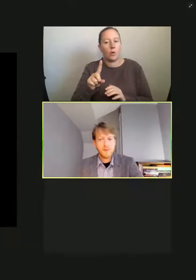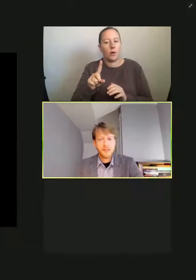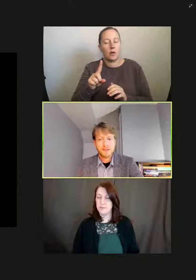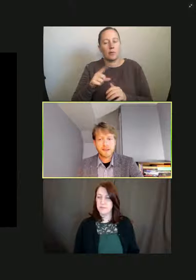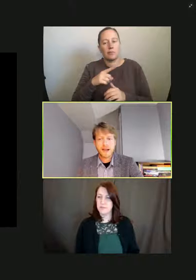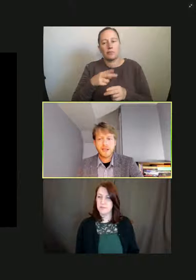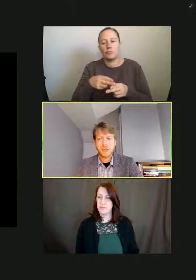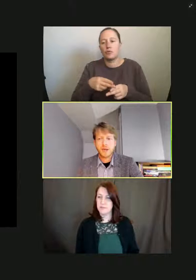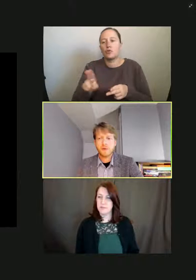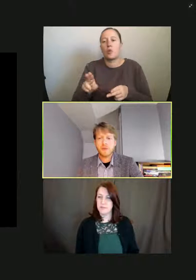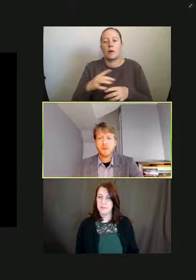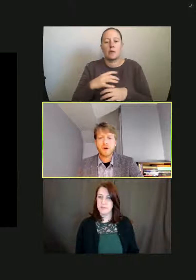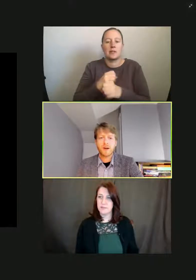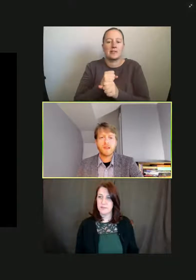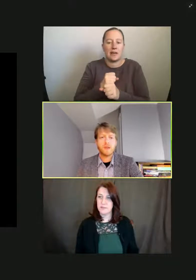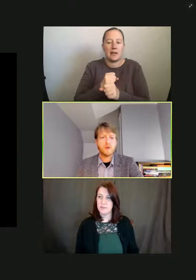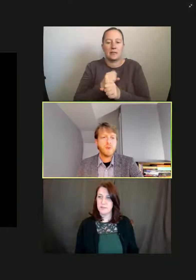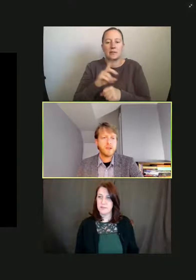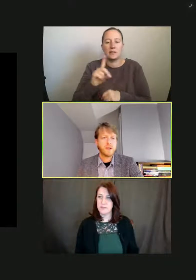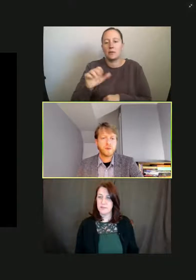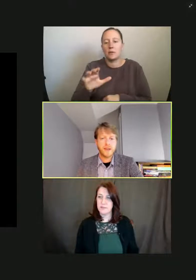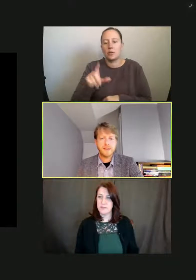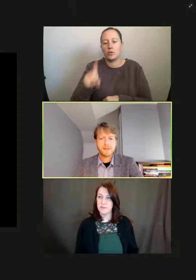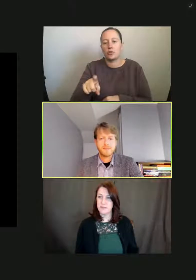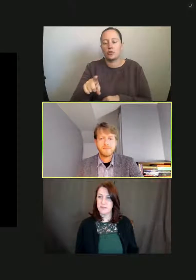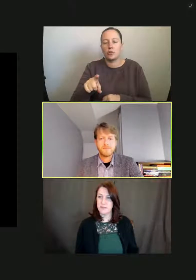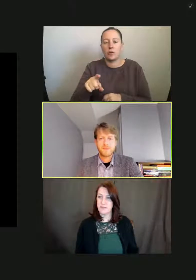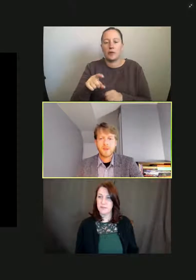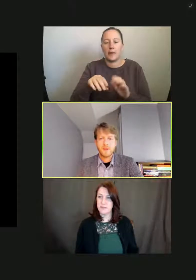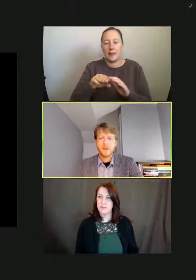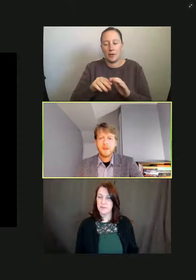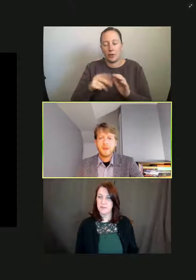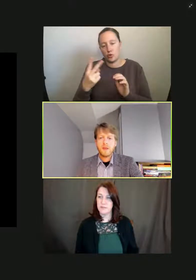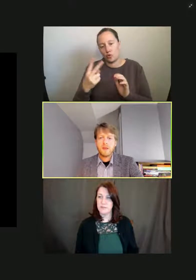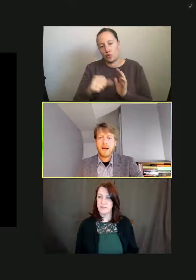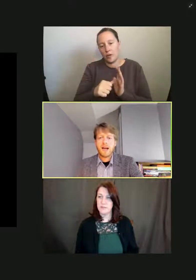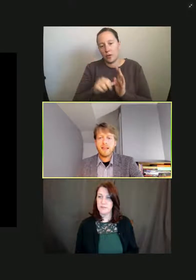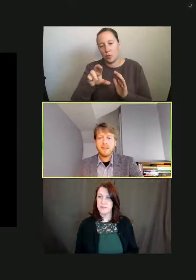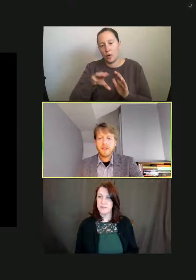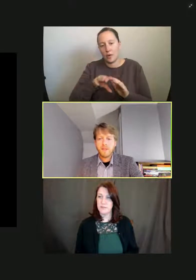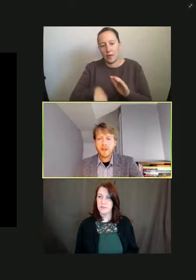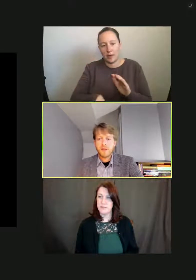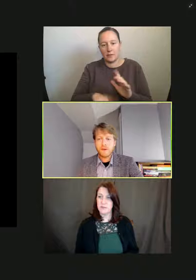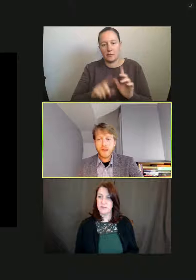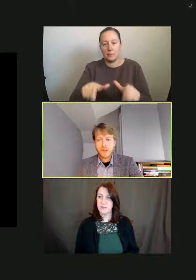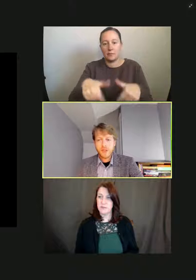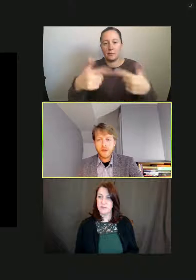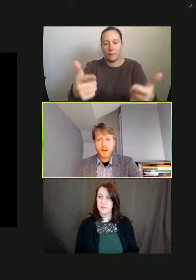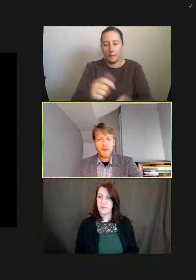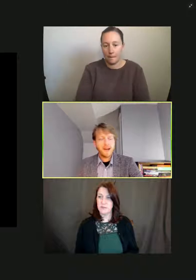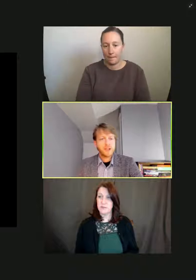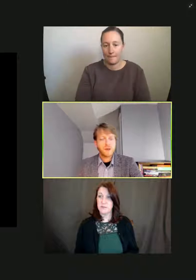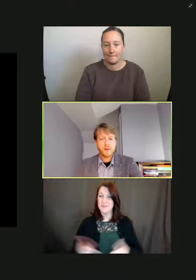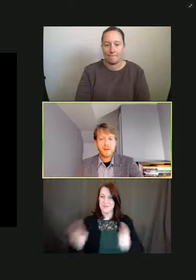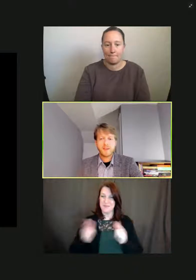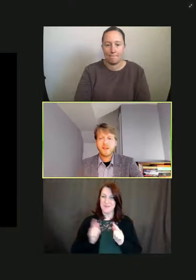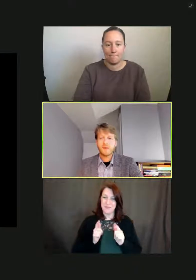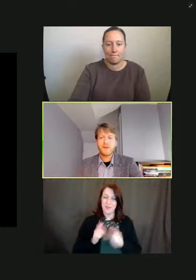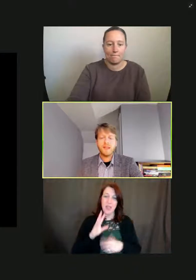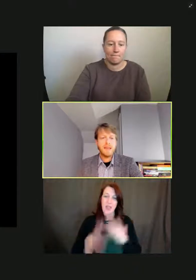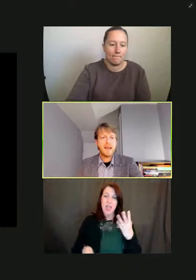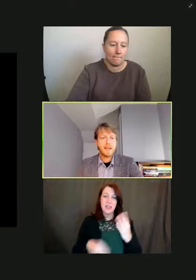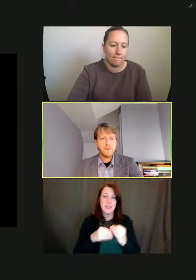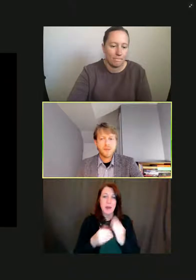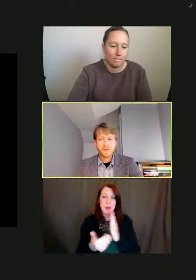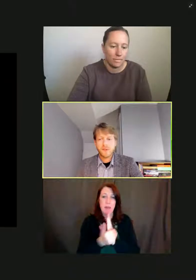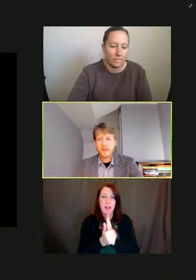concise documents and generally should target 2 pages or less. In the supplemental information, NIH recommends